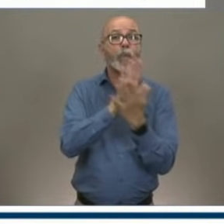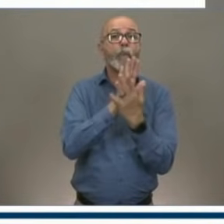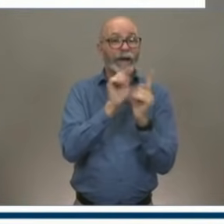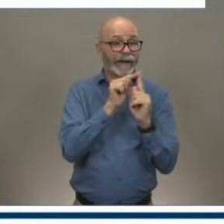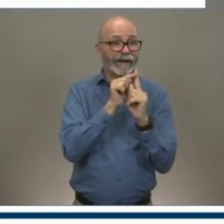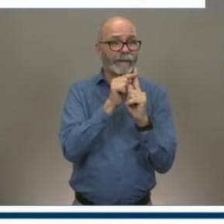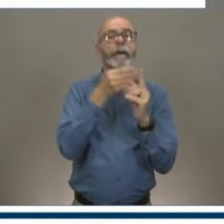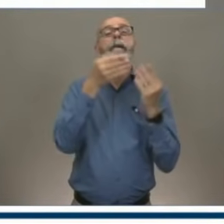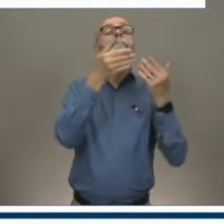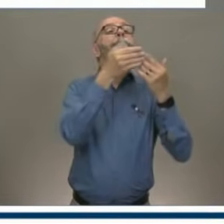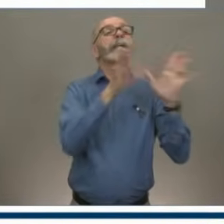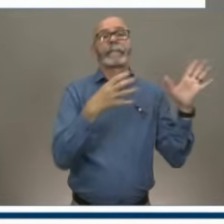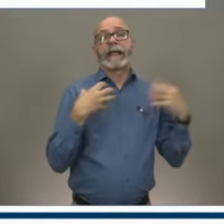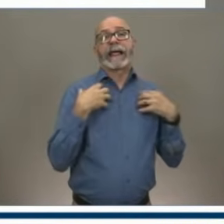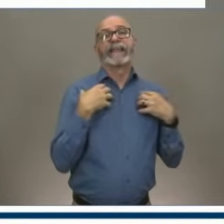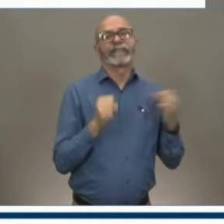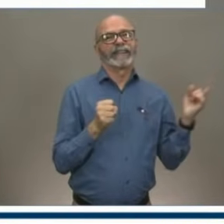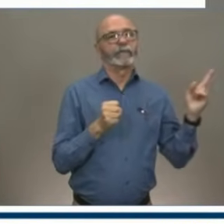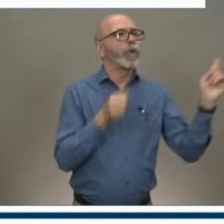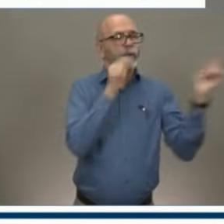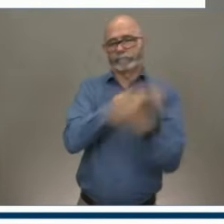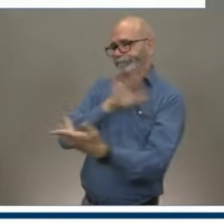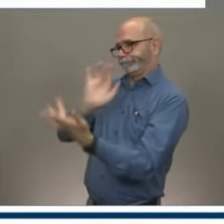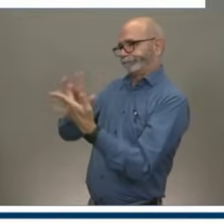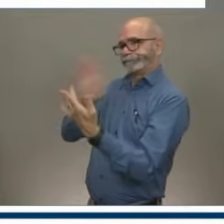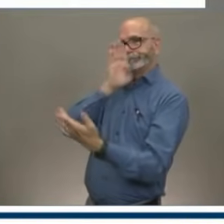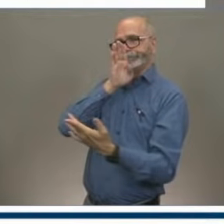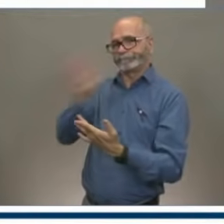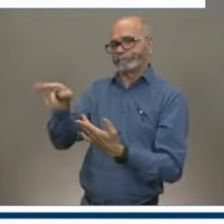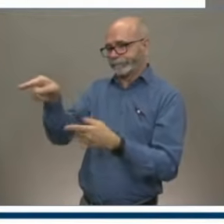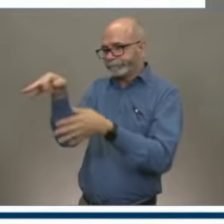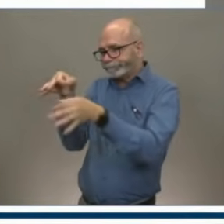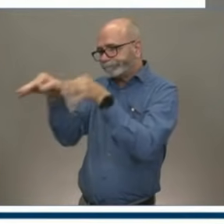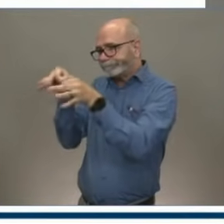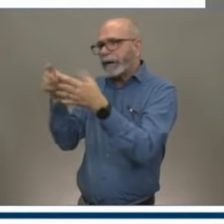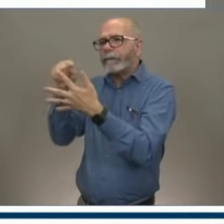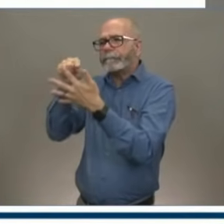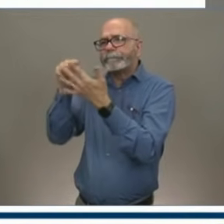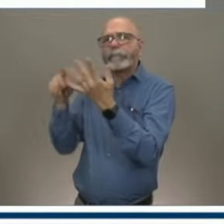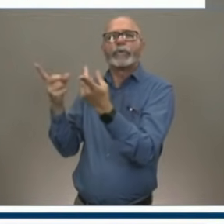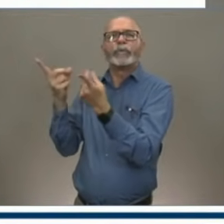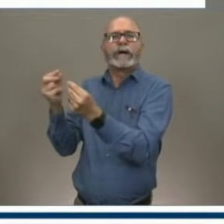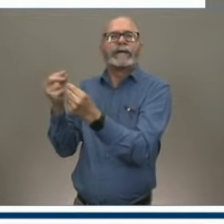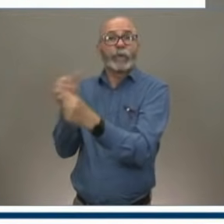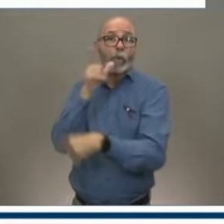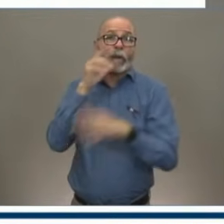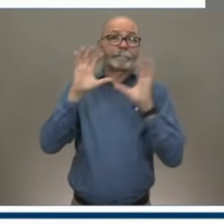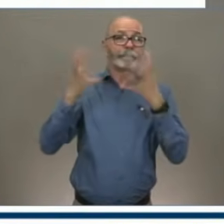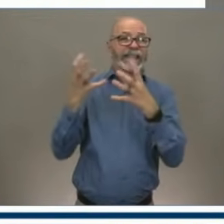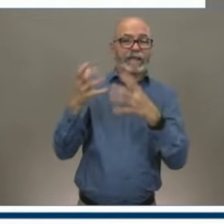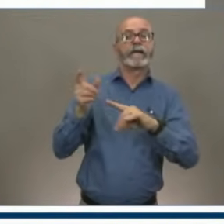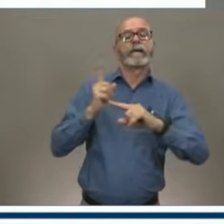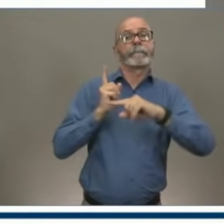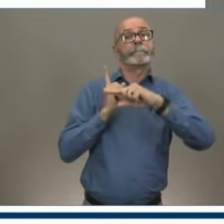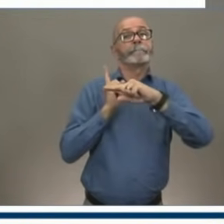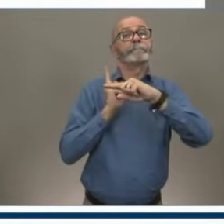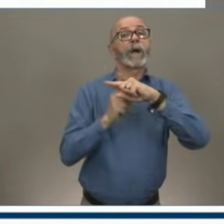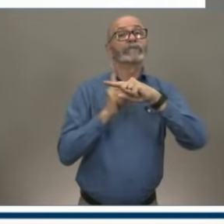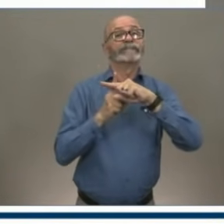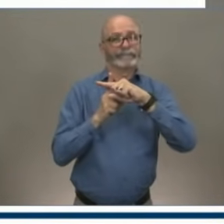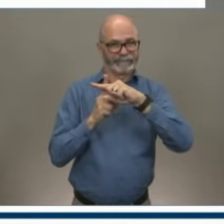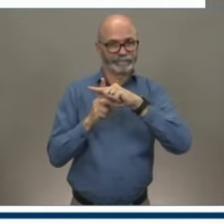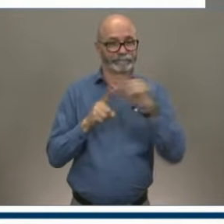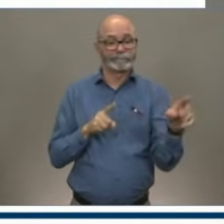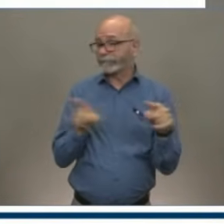you directly. And all close contacts of positive cases are tested and then asked to self-isolate for 14